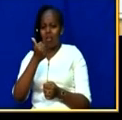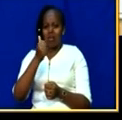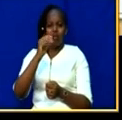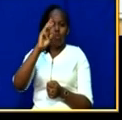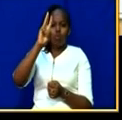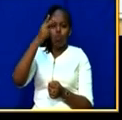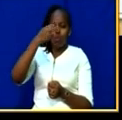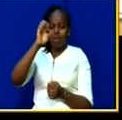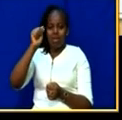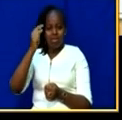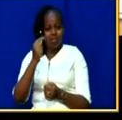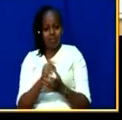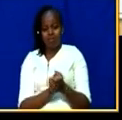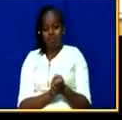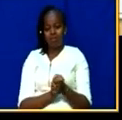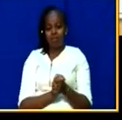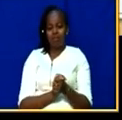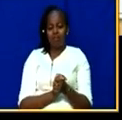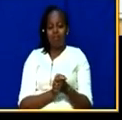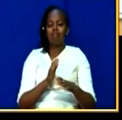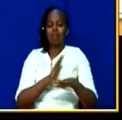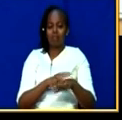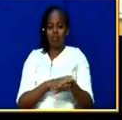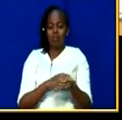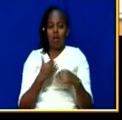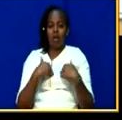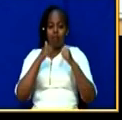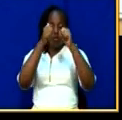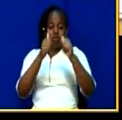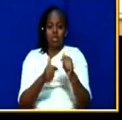Wheat. Good. Good. You can see there in our chart also have